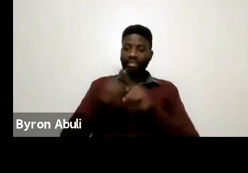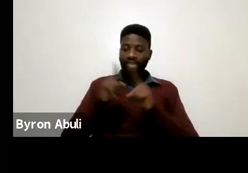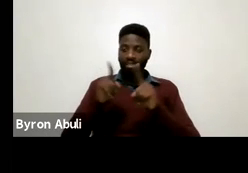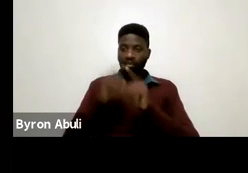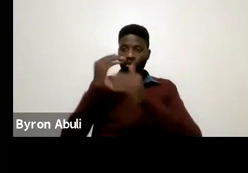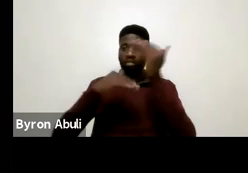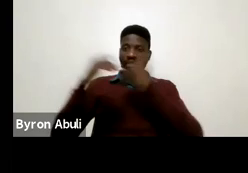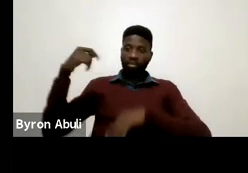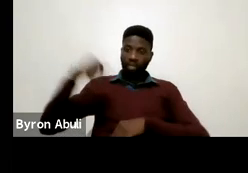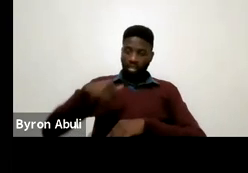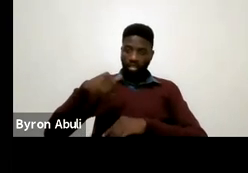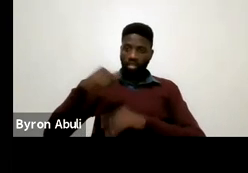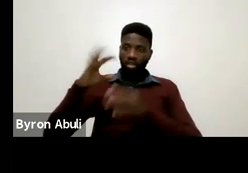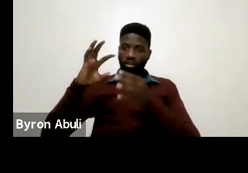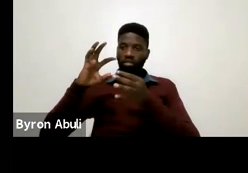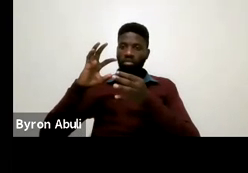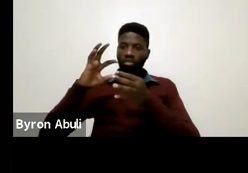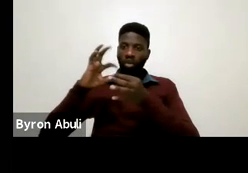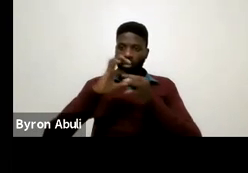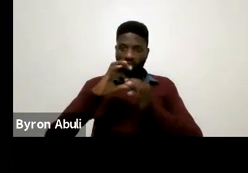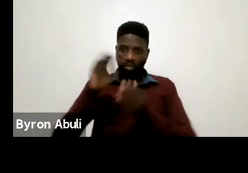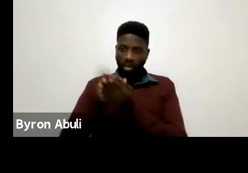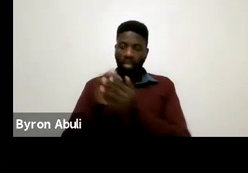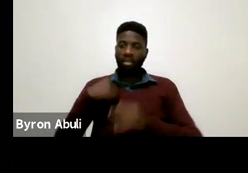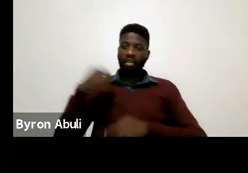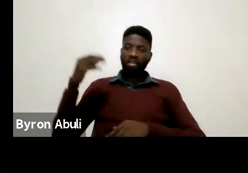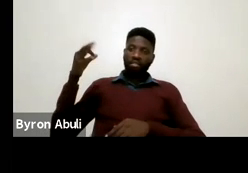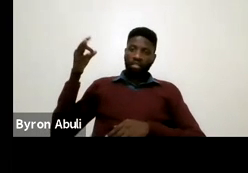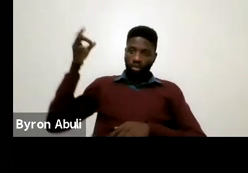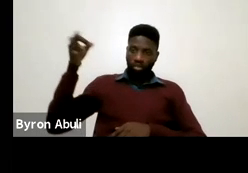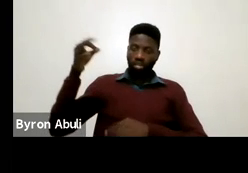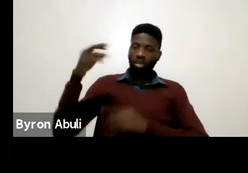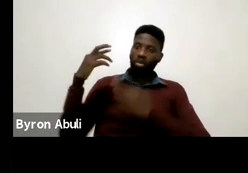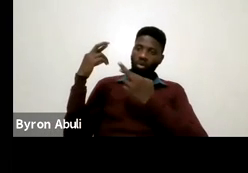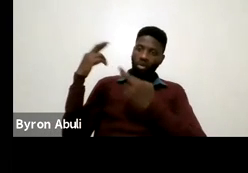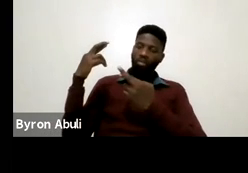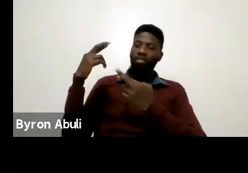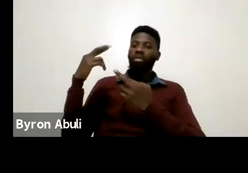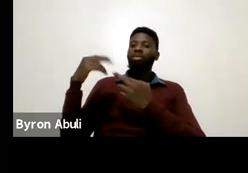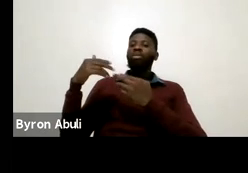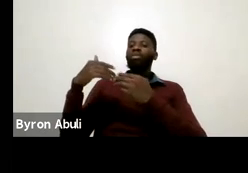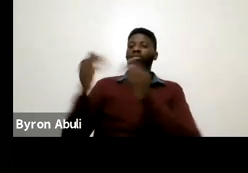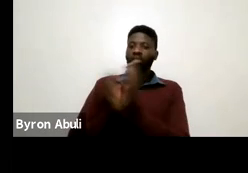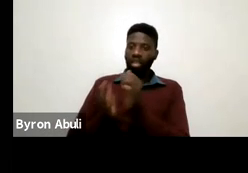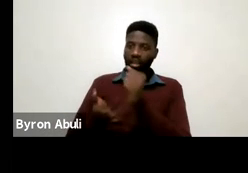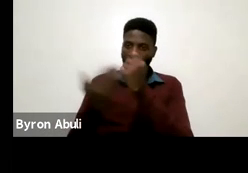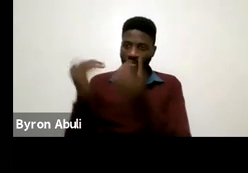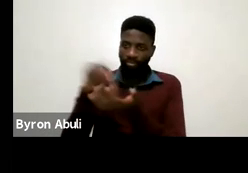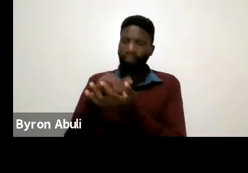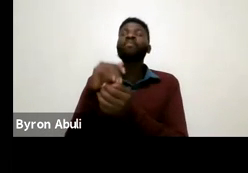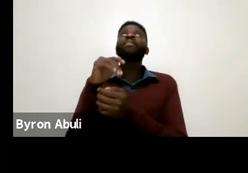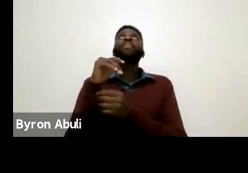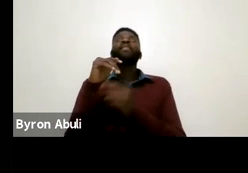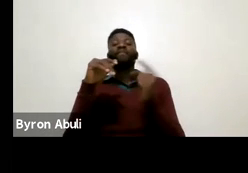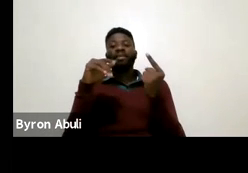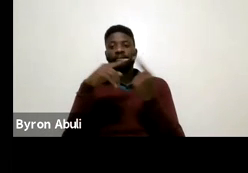I hope to give back to the community what they have given to me, because I could have not reached this far. So, first of all, I want